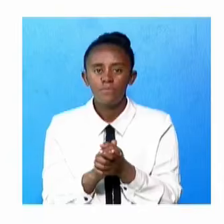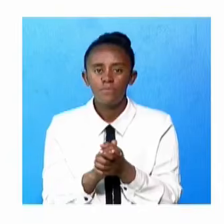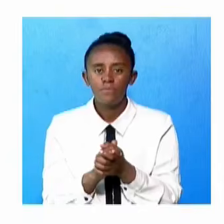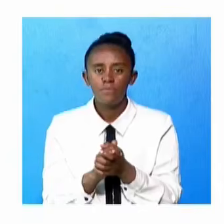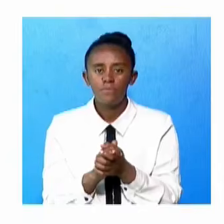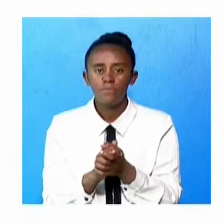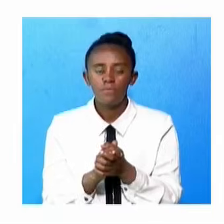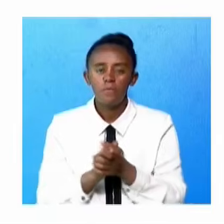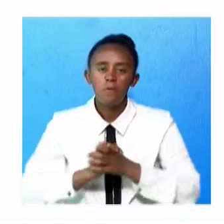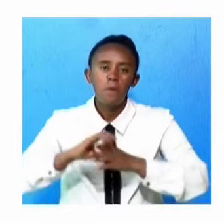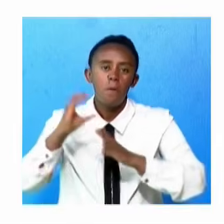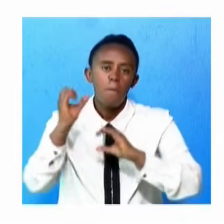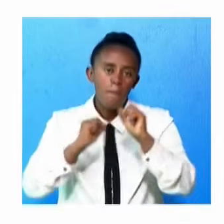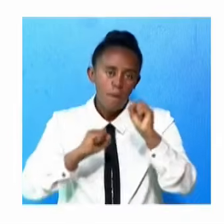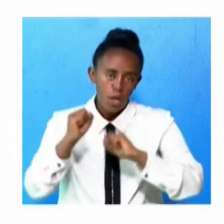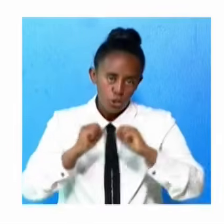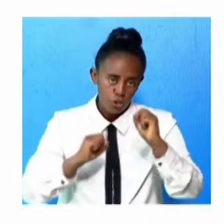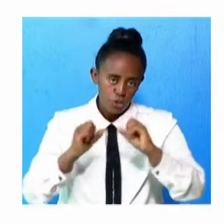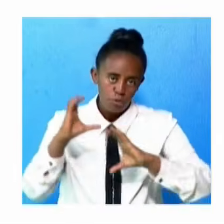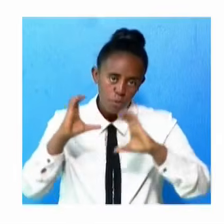comparison